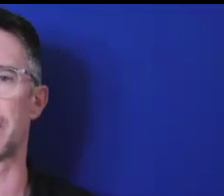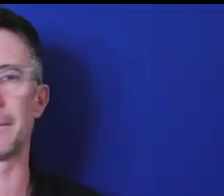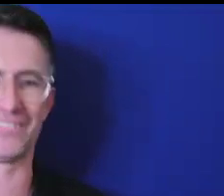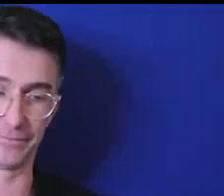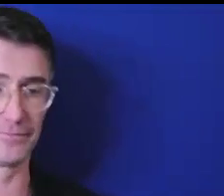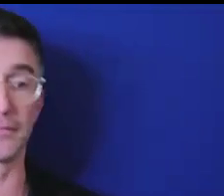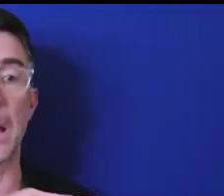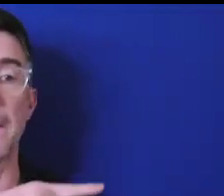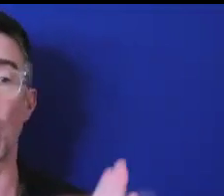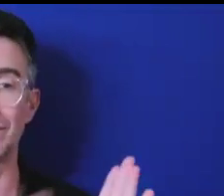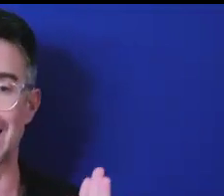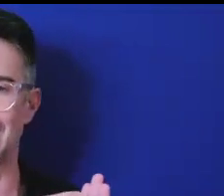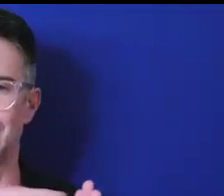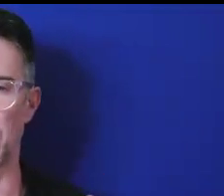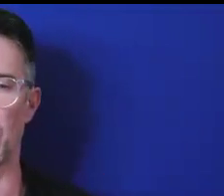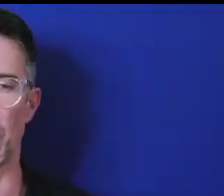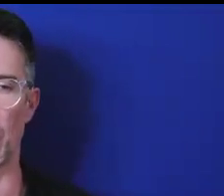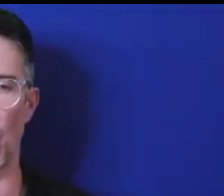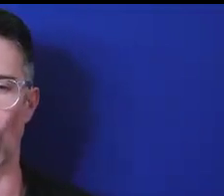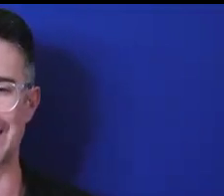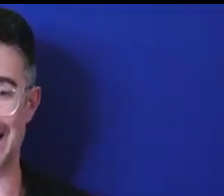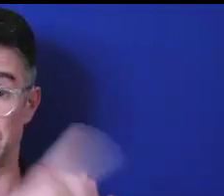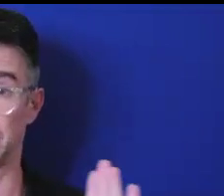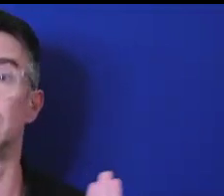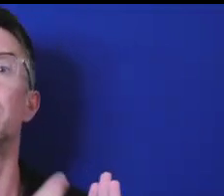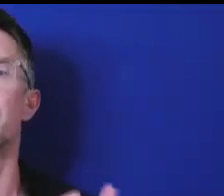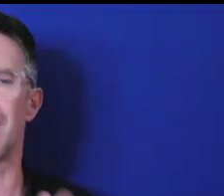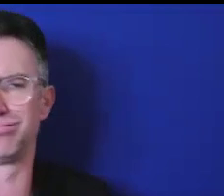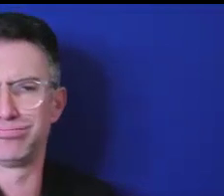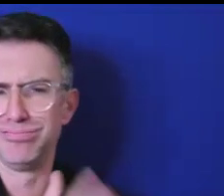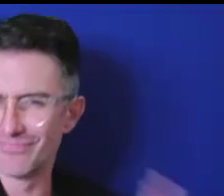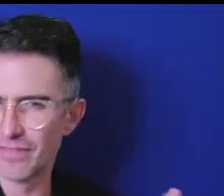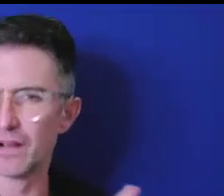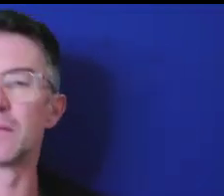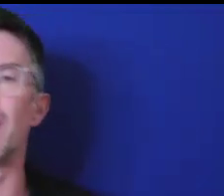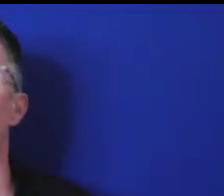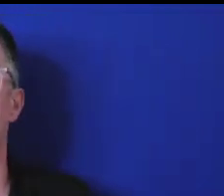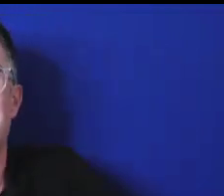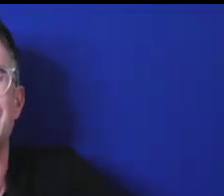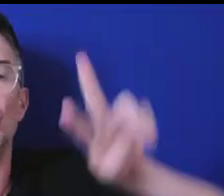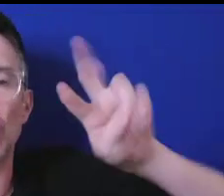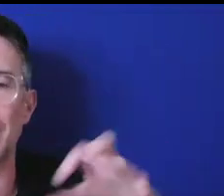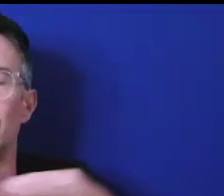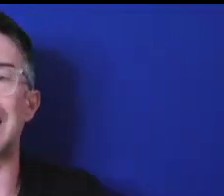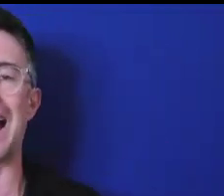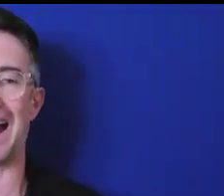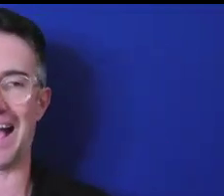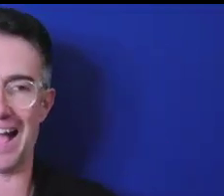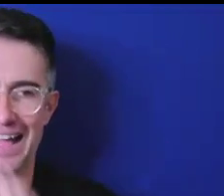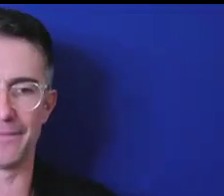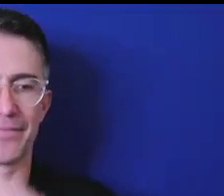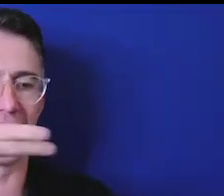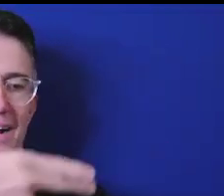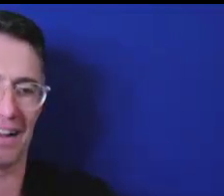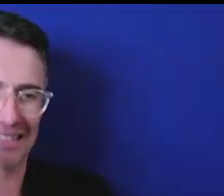mostly on the disability assessment and identification. There was also a question about the sustainability of social protection cash